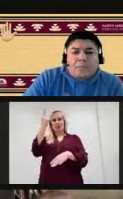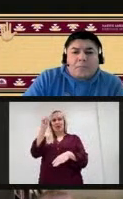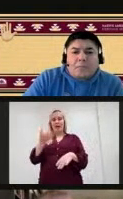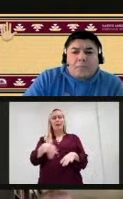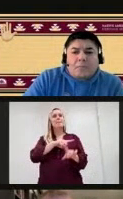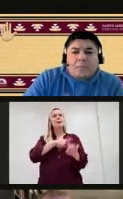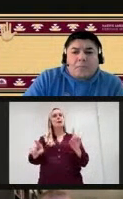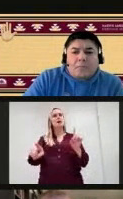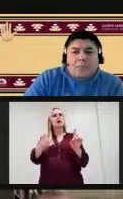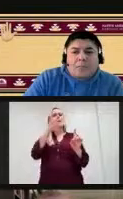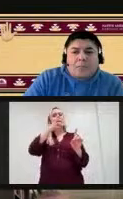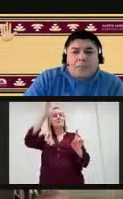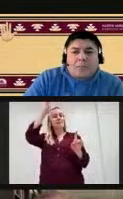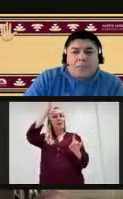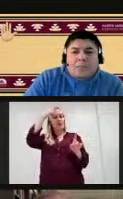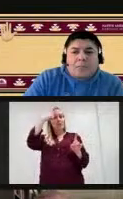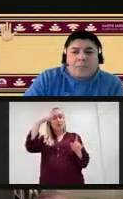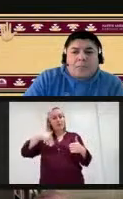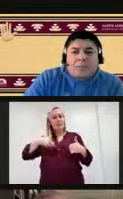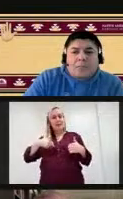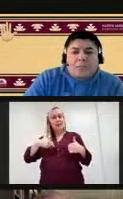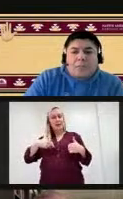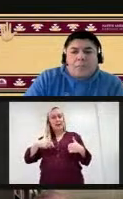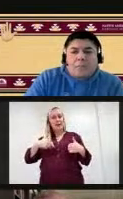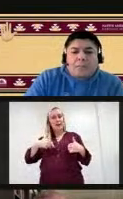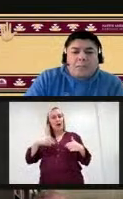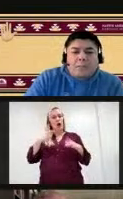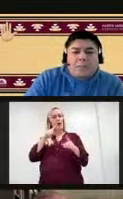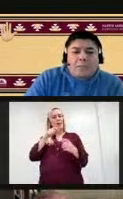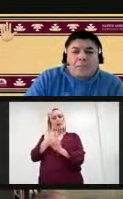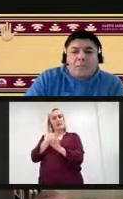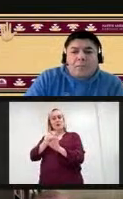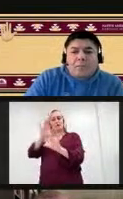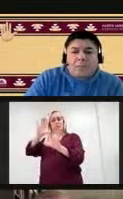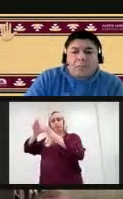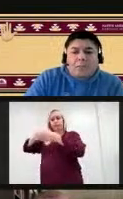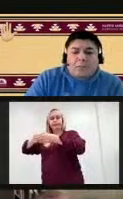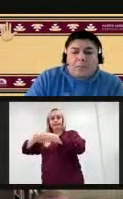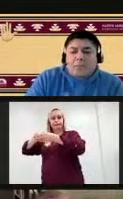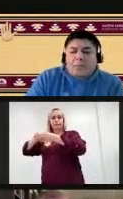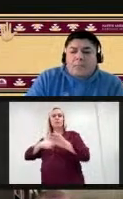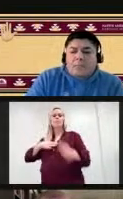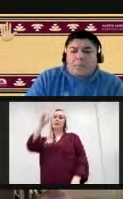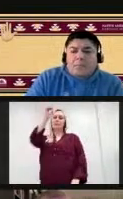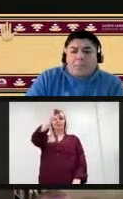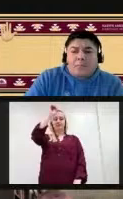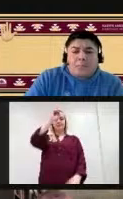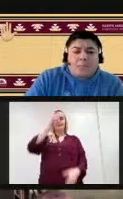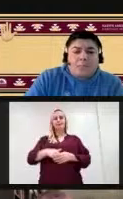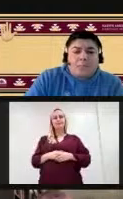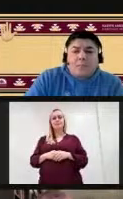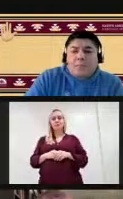But parents to me are just on a plane by themselves. That's my opinion.